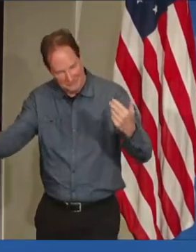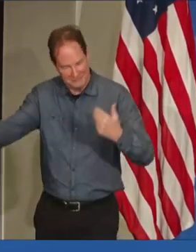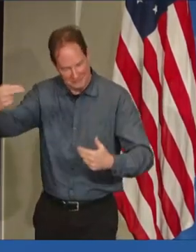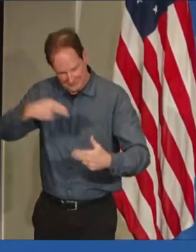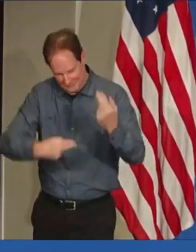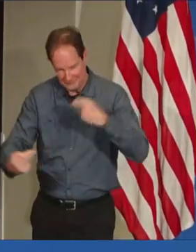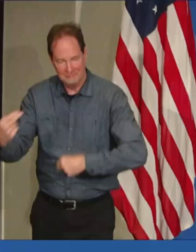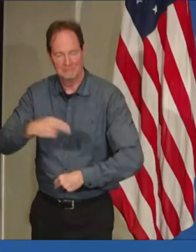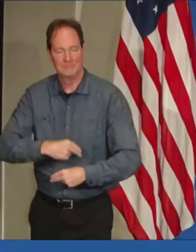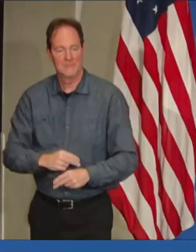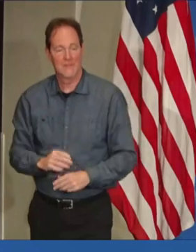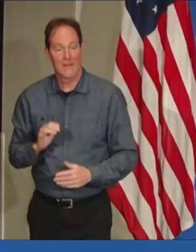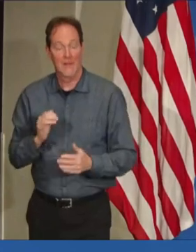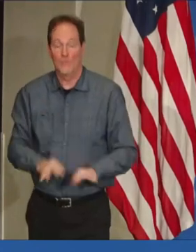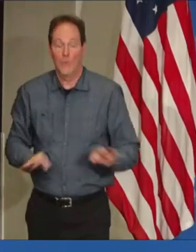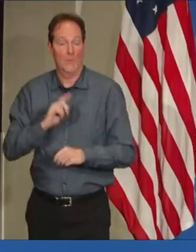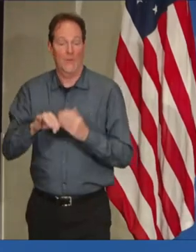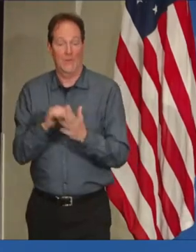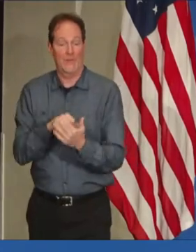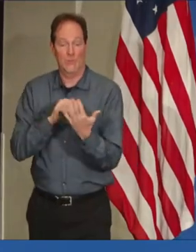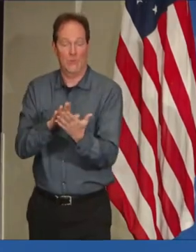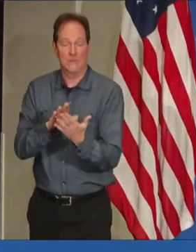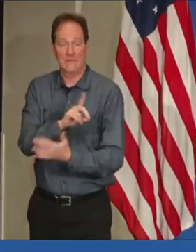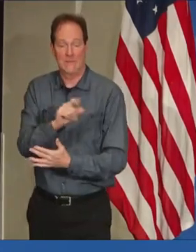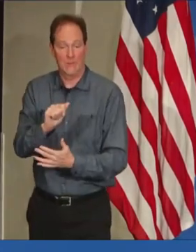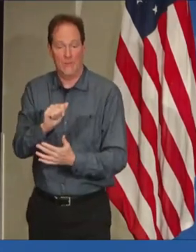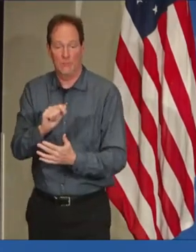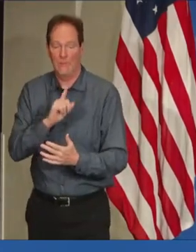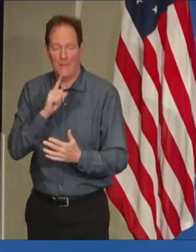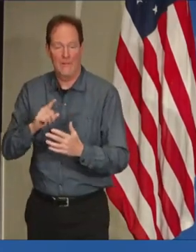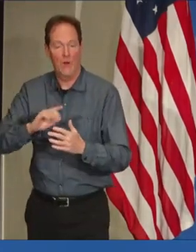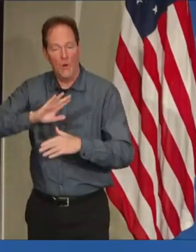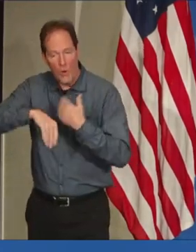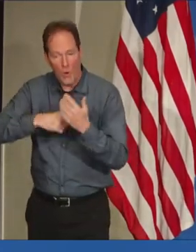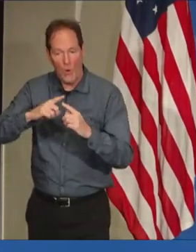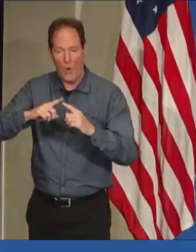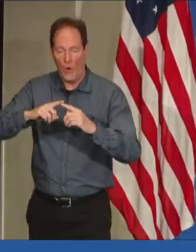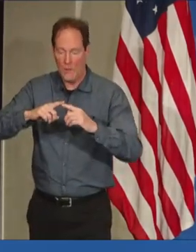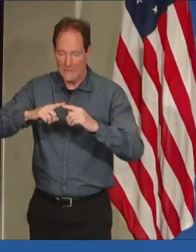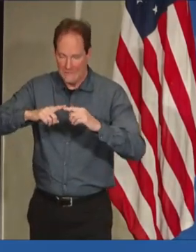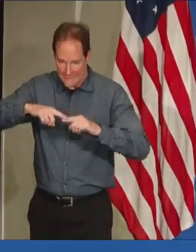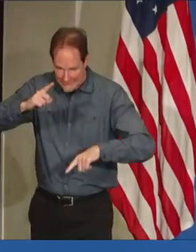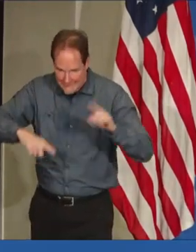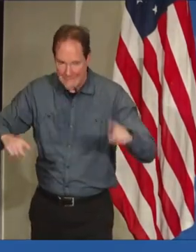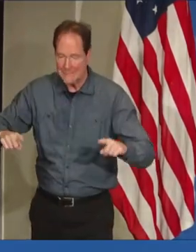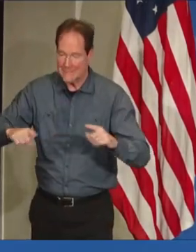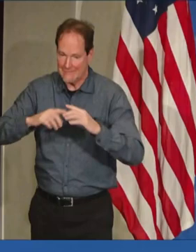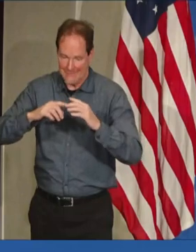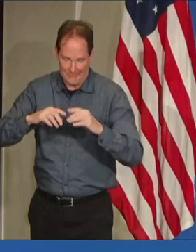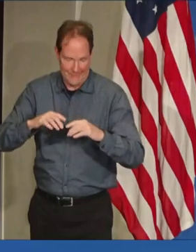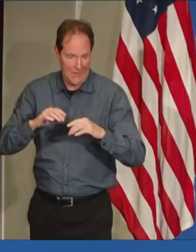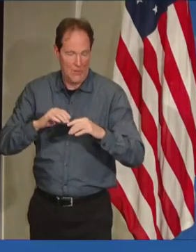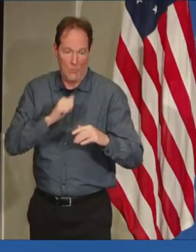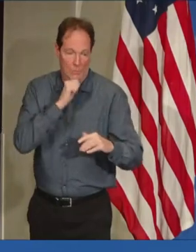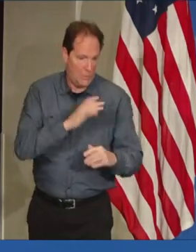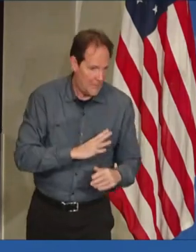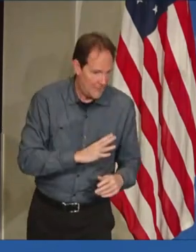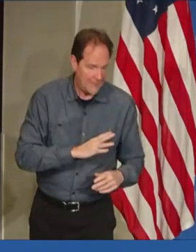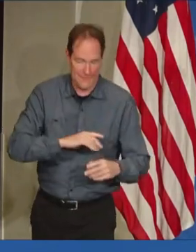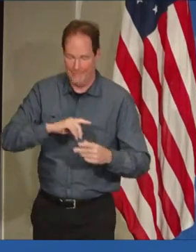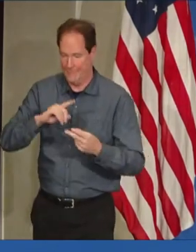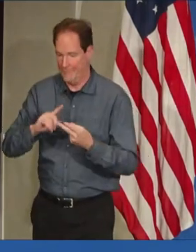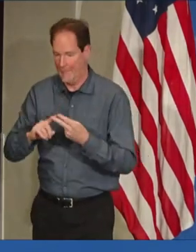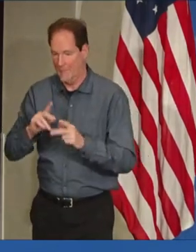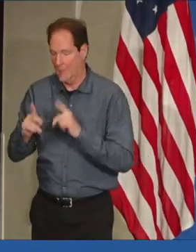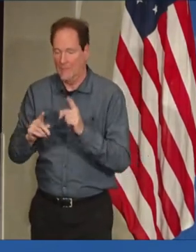because disability cuts across all diversity, right? So it's women, it's people with